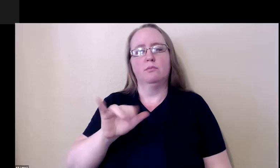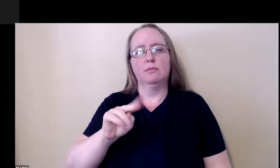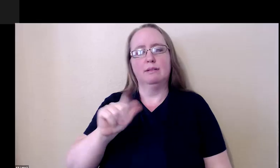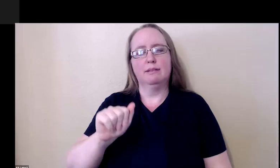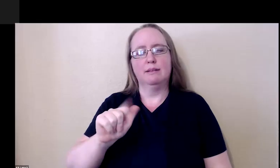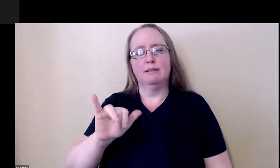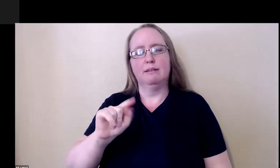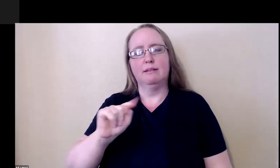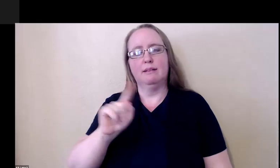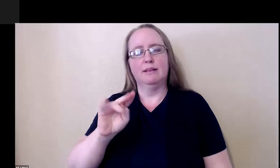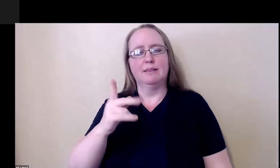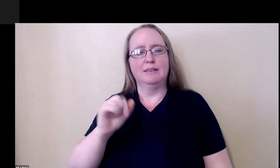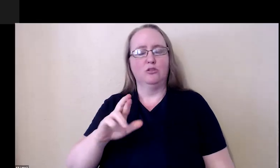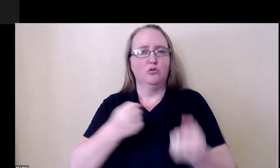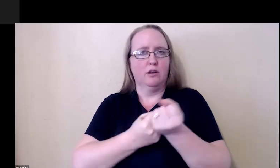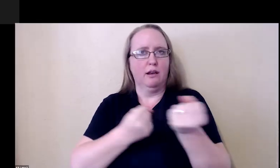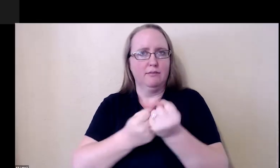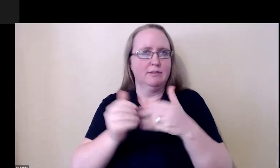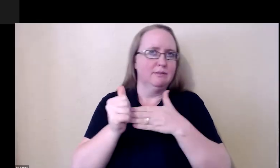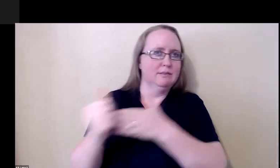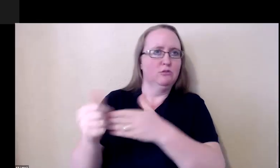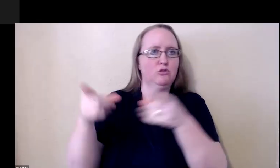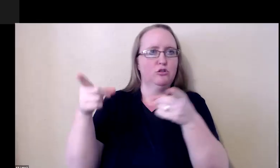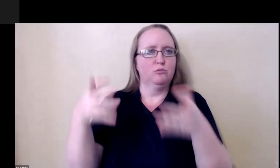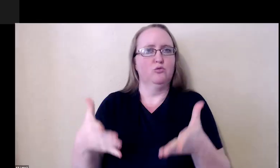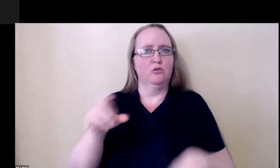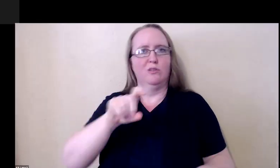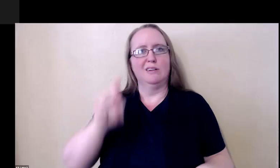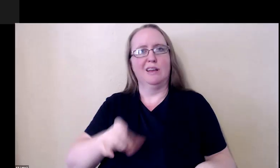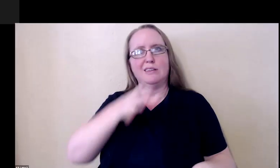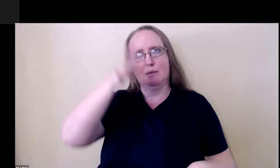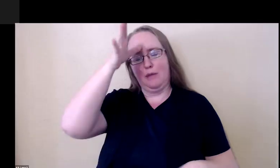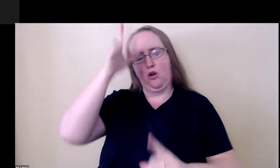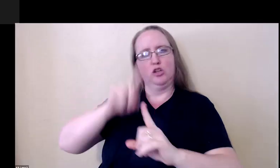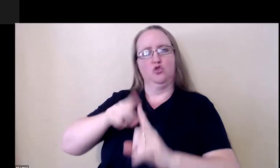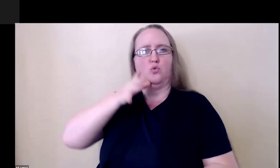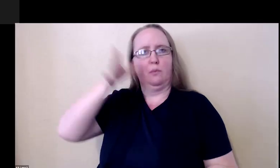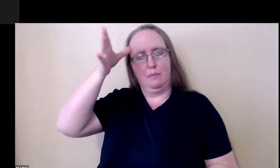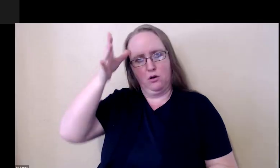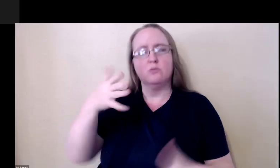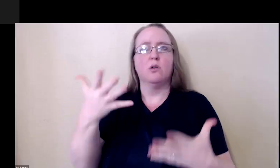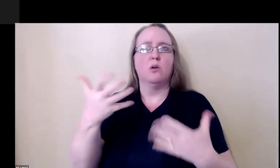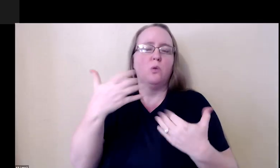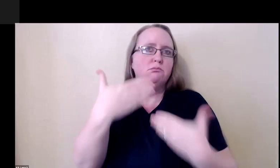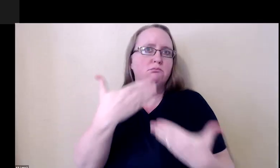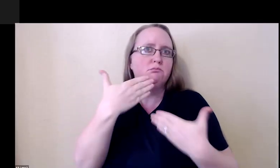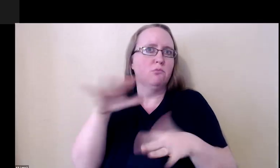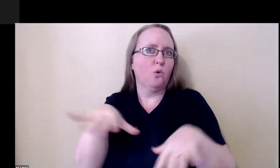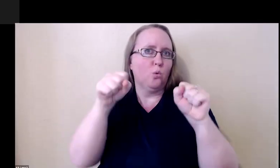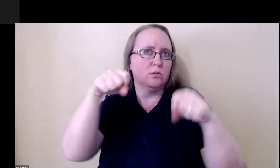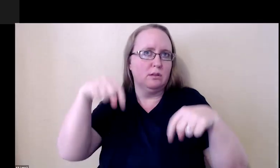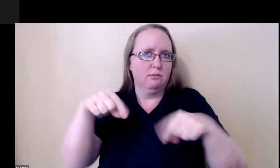Litzinger, Advocacy and Leadership Director at Texas Parent to Parent. and I want to thank you for hosting